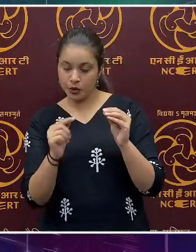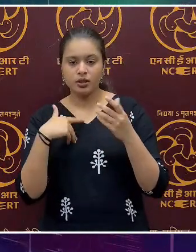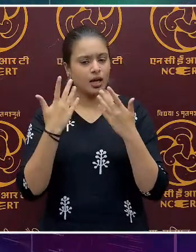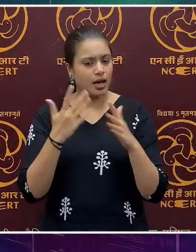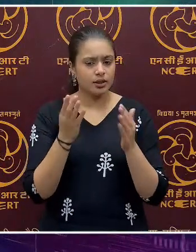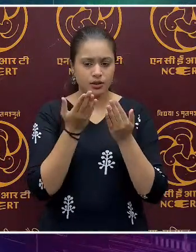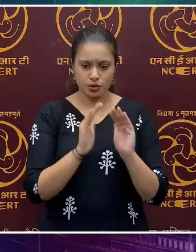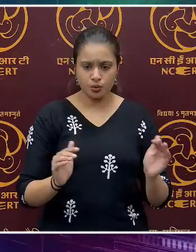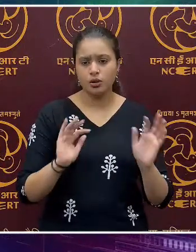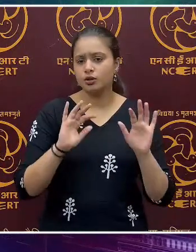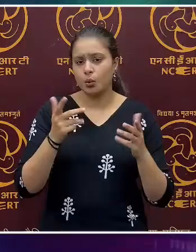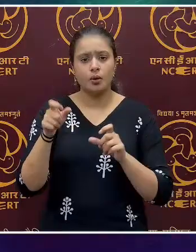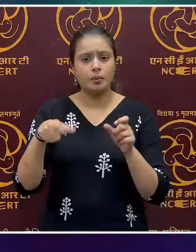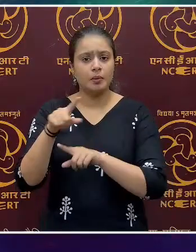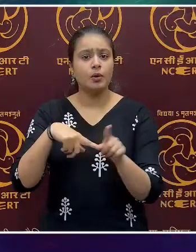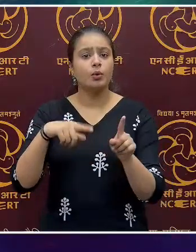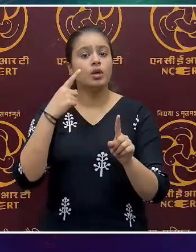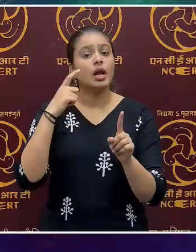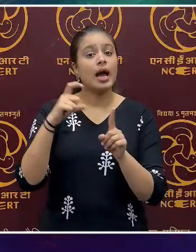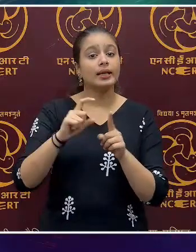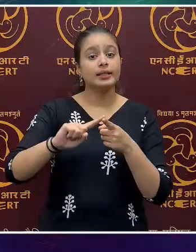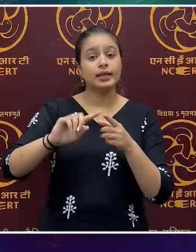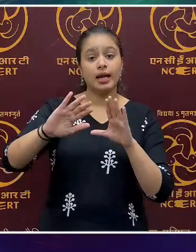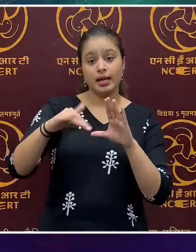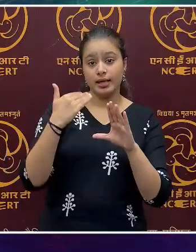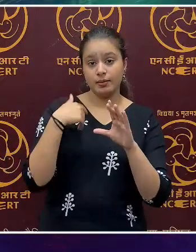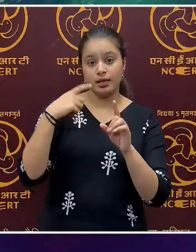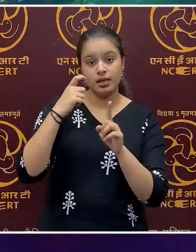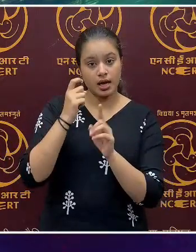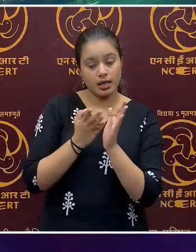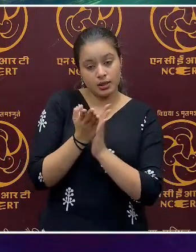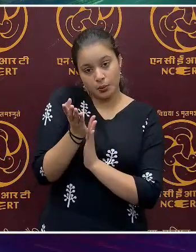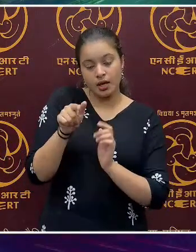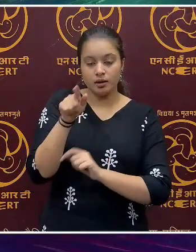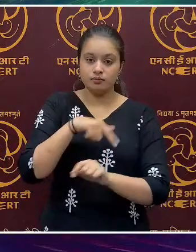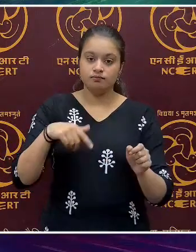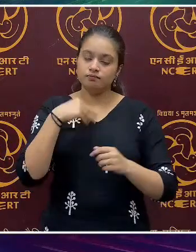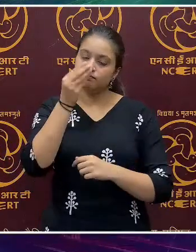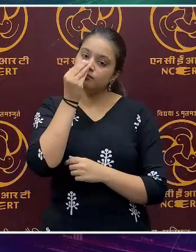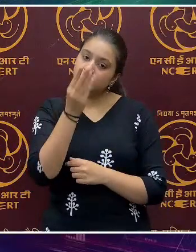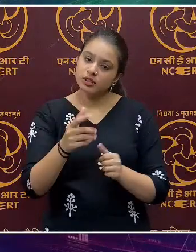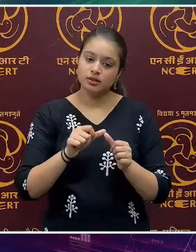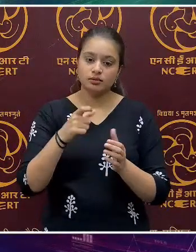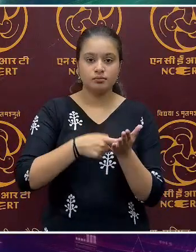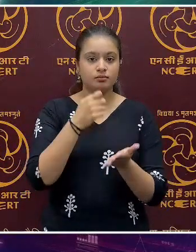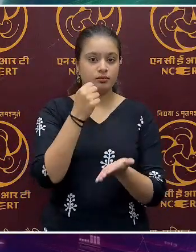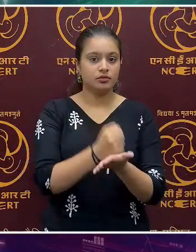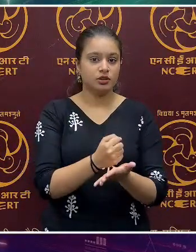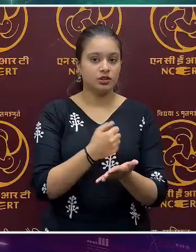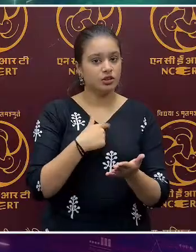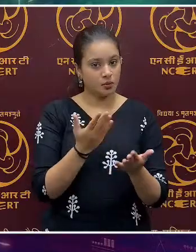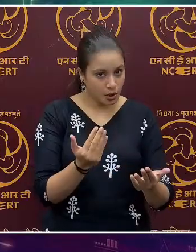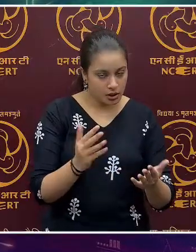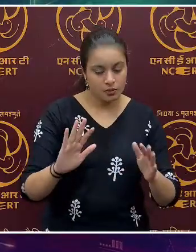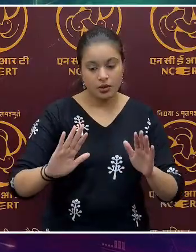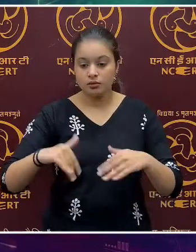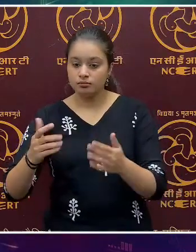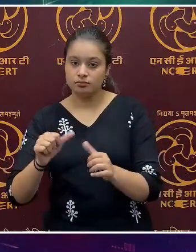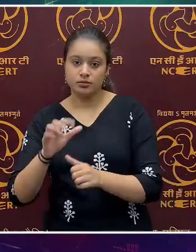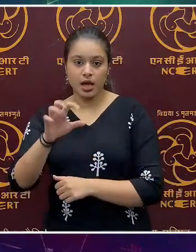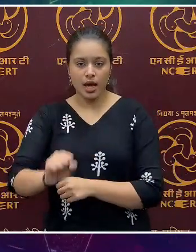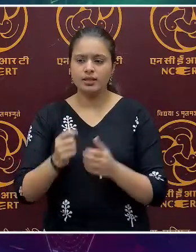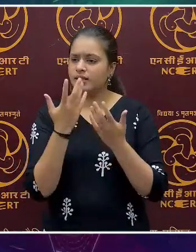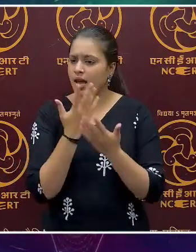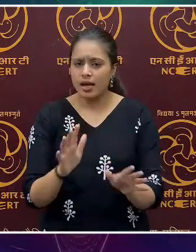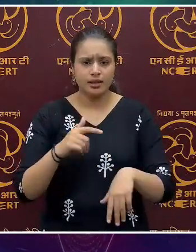user has created the ID, email ID. With the help of email ID, he or she can easily register to the Diksha portal and can access